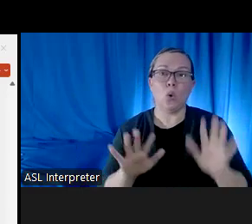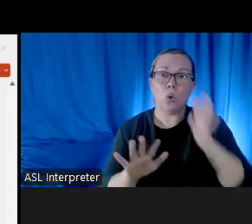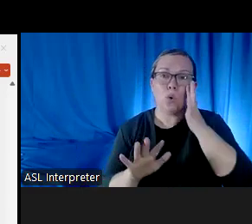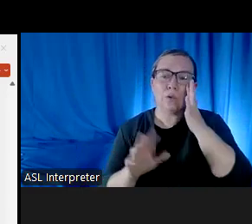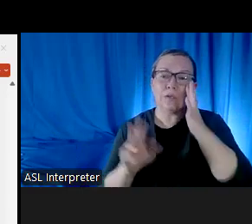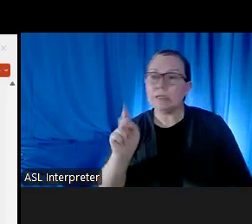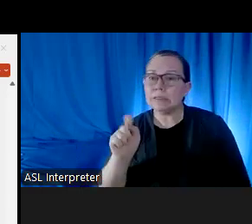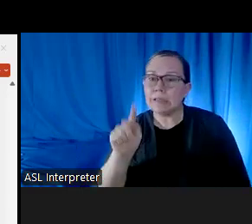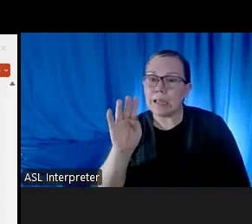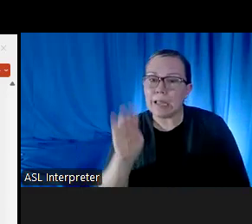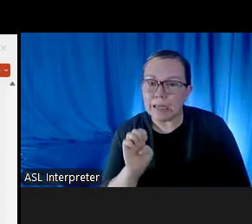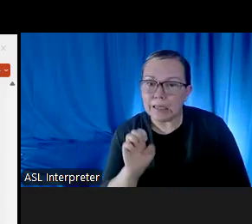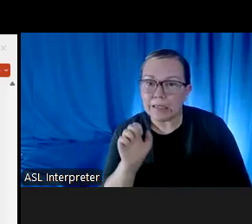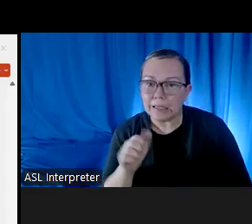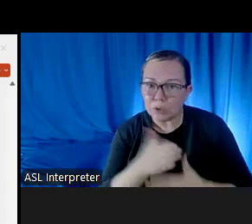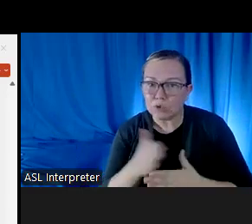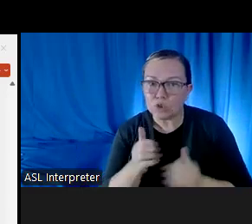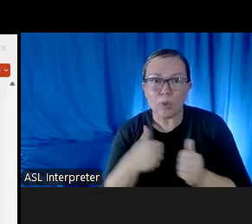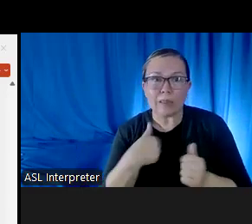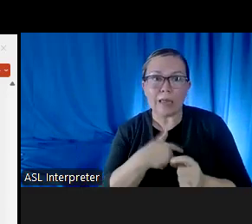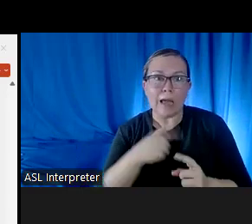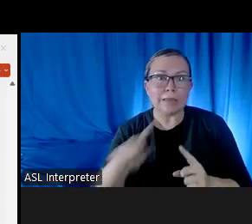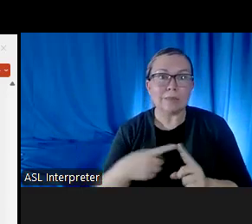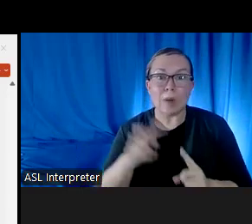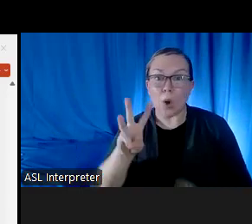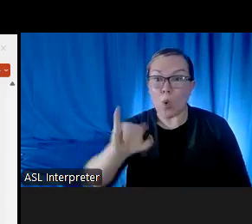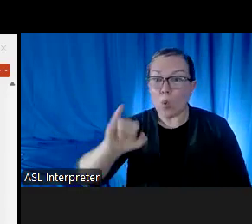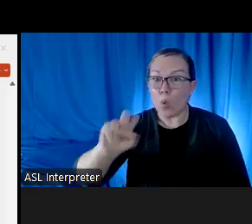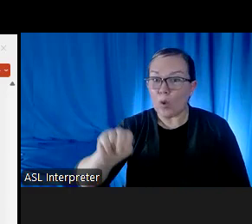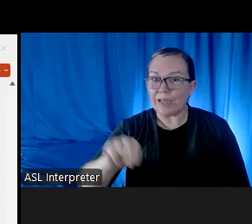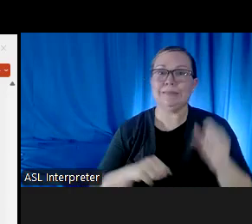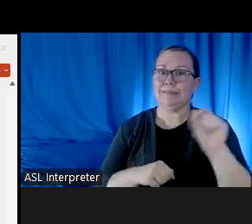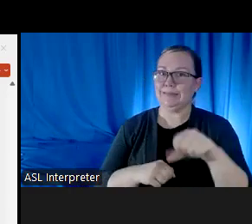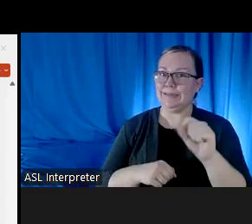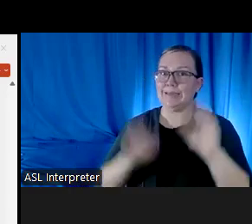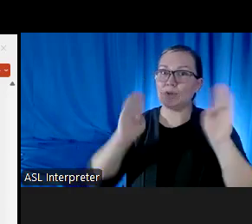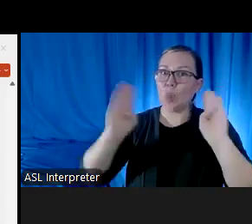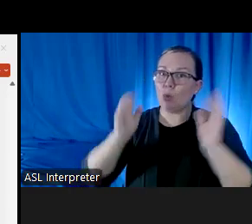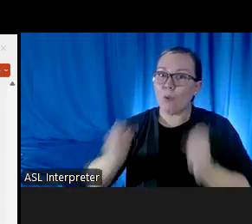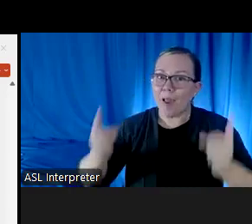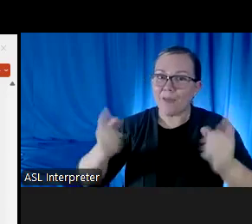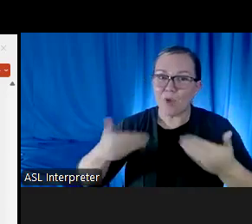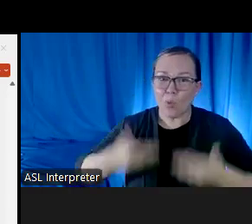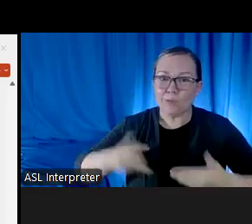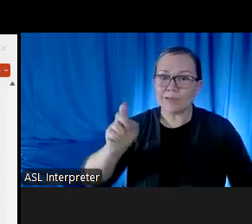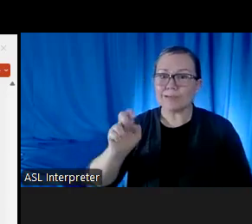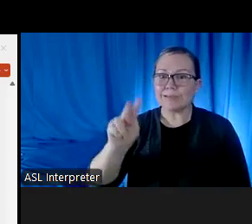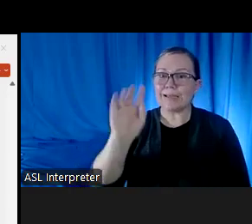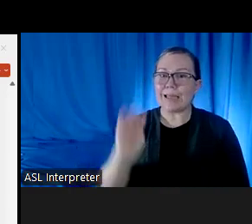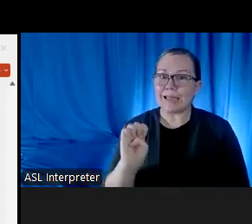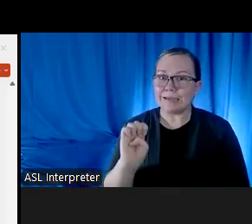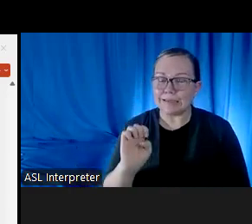Katie, can you share with us about WIN? Yes. Hello, everyone. My name is Katie Mijares